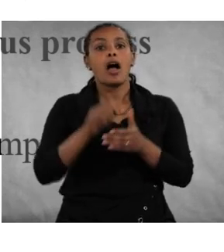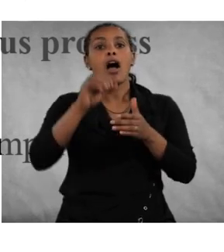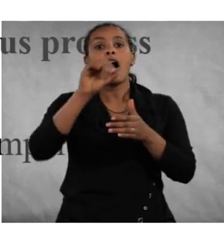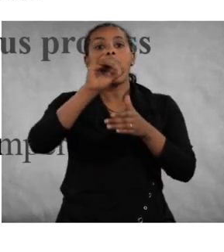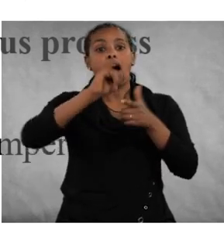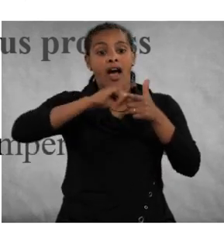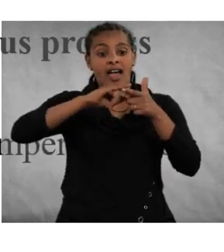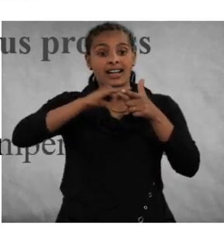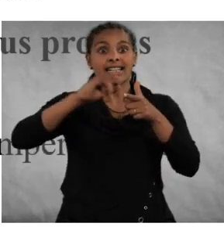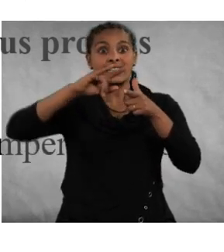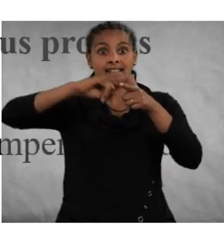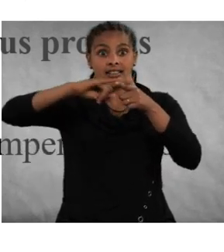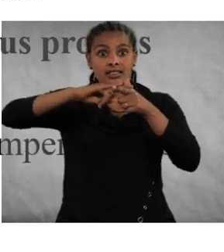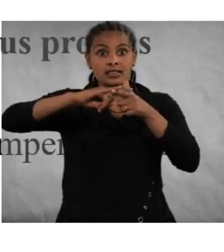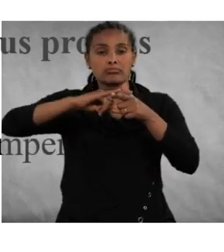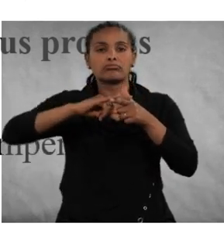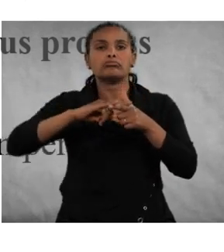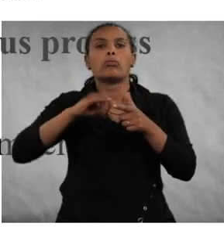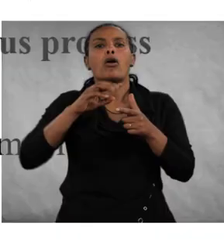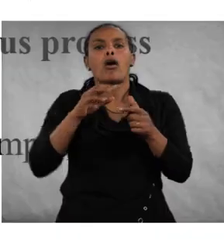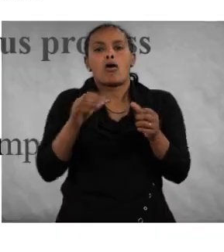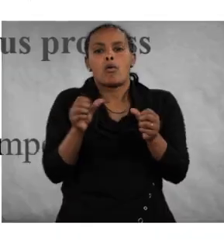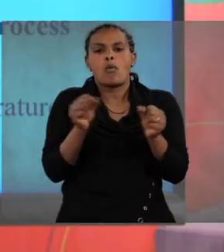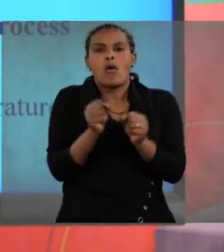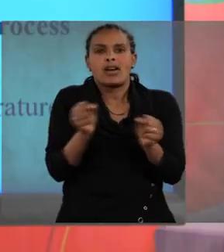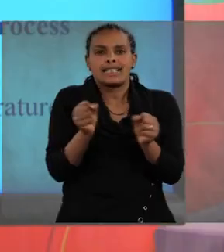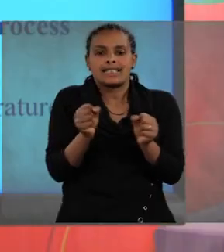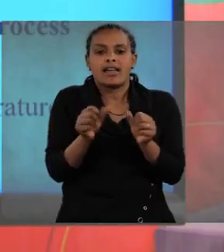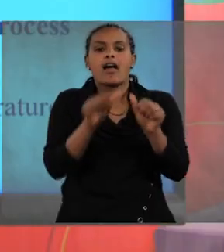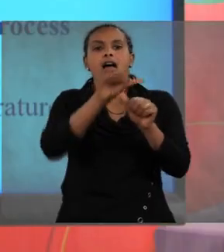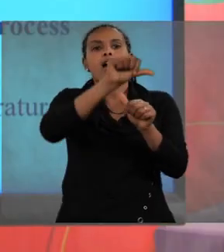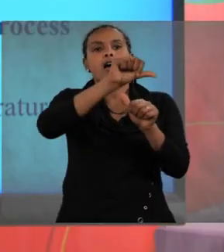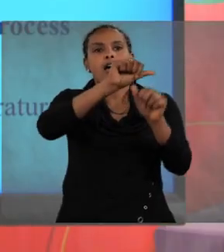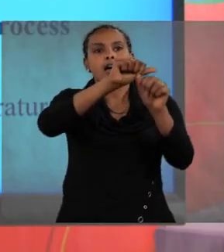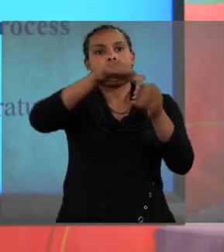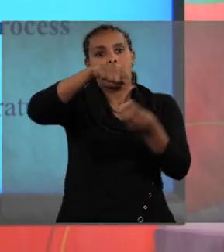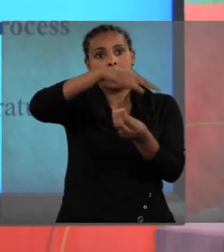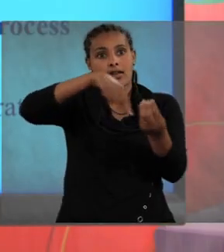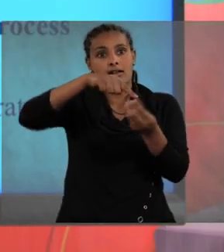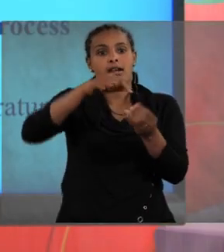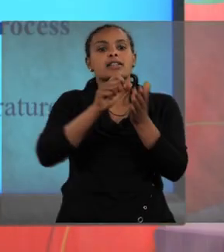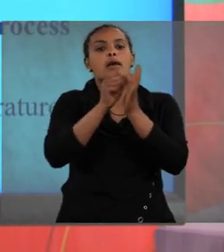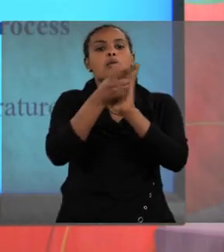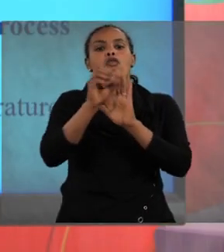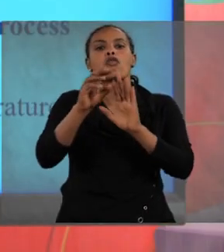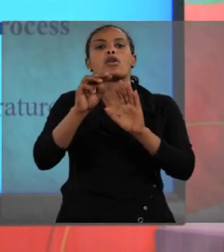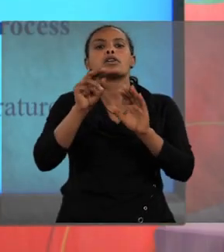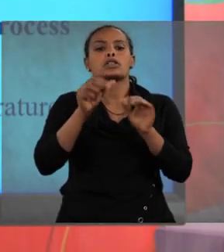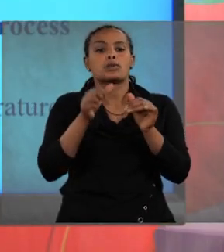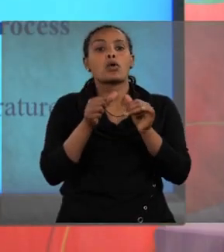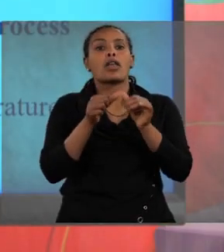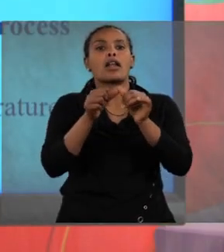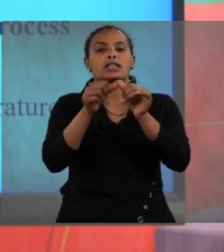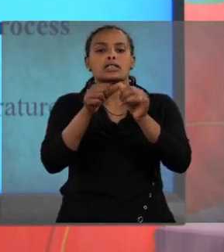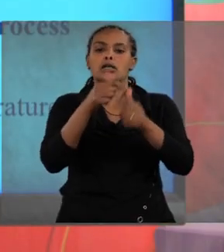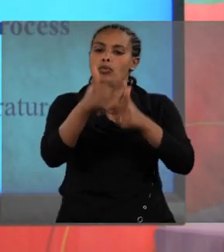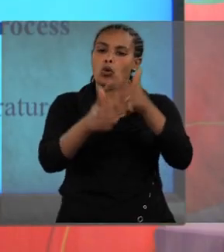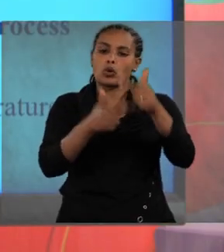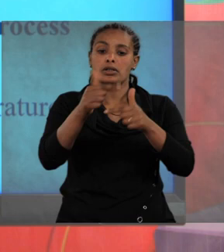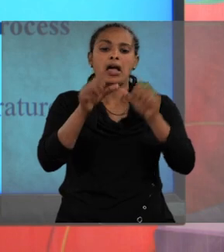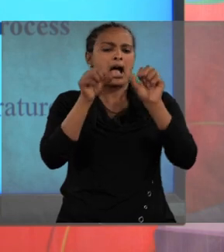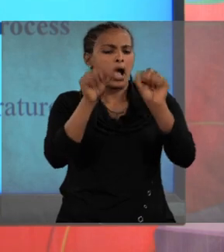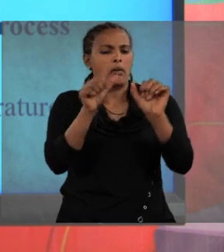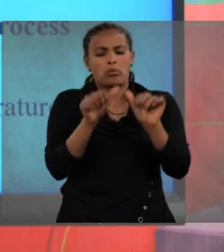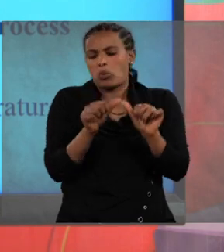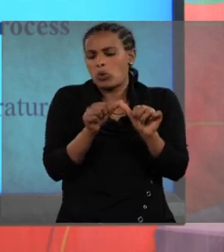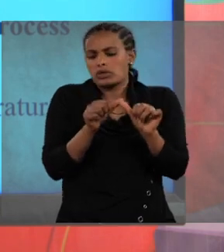Iron rusts in a moist air. Again, this is an example of spontaneous process, can